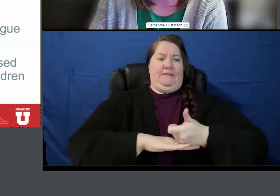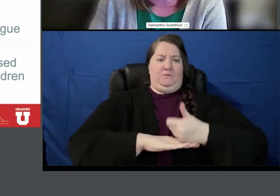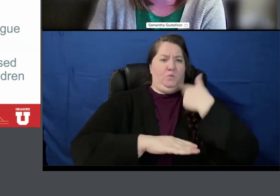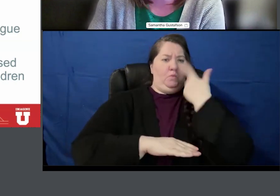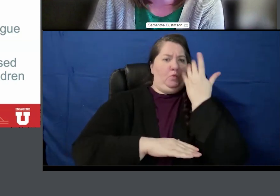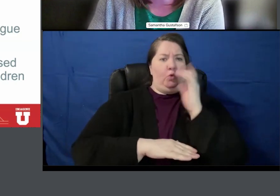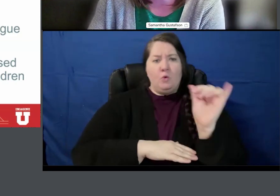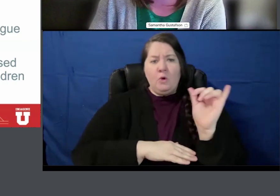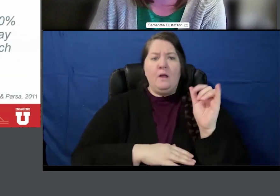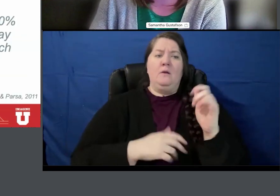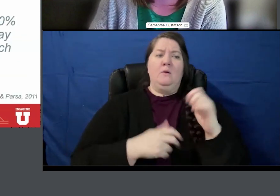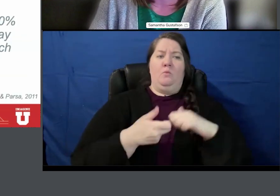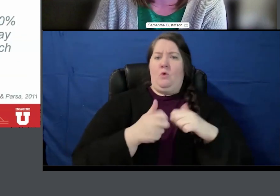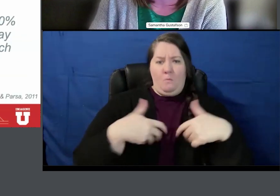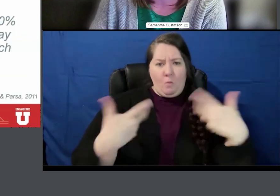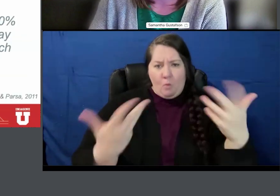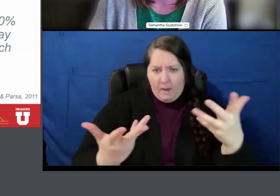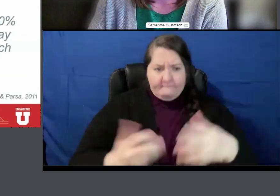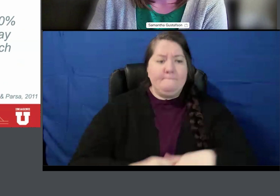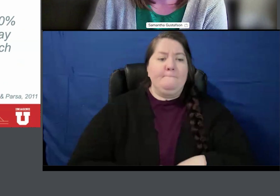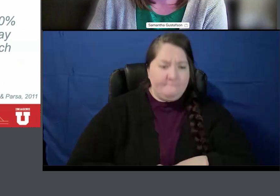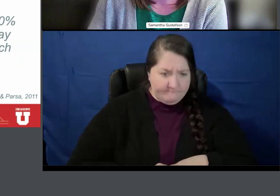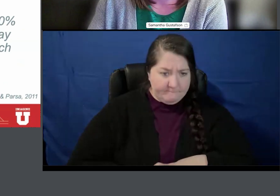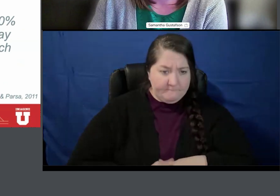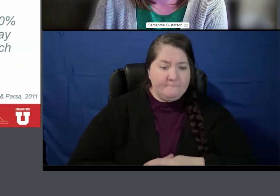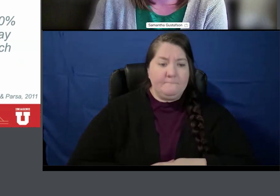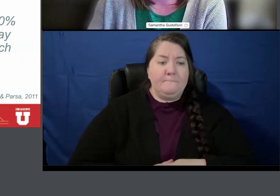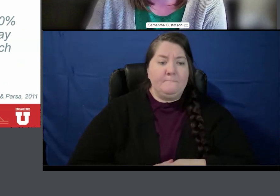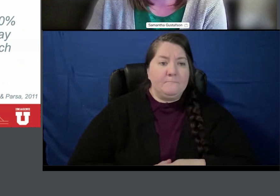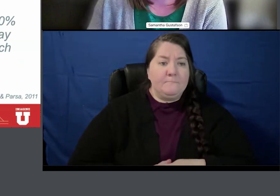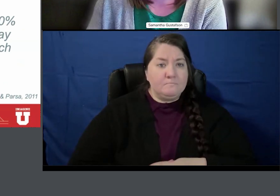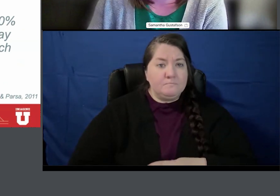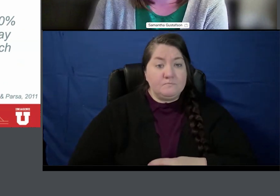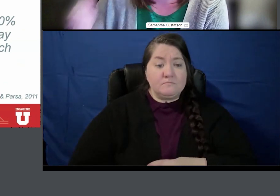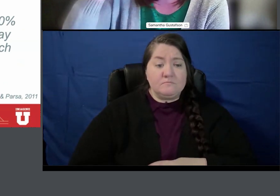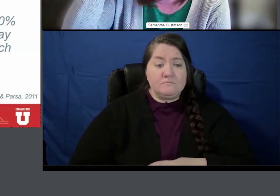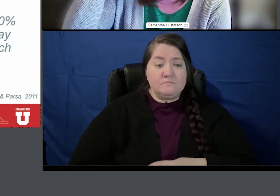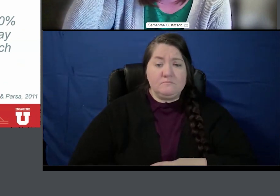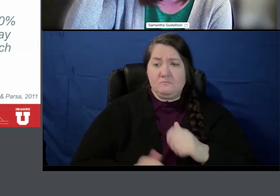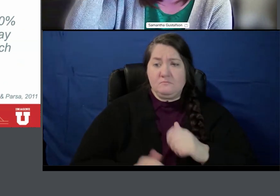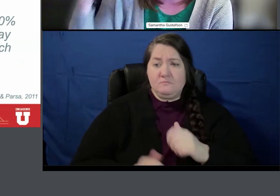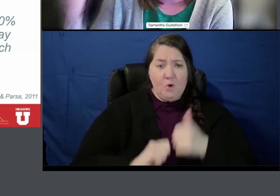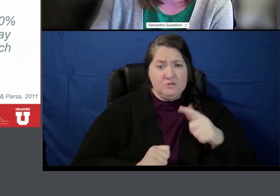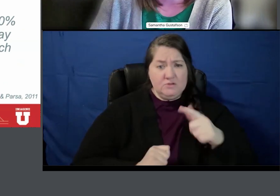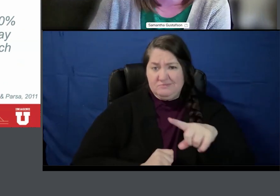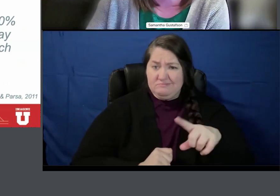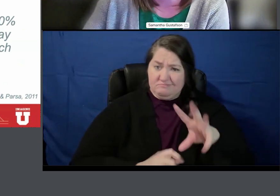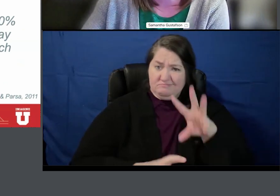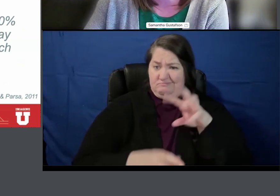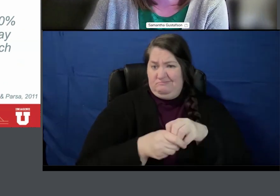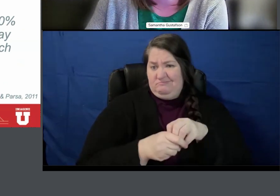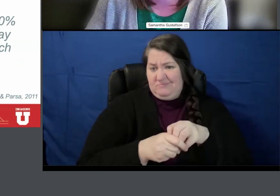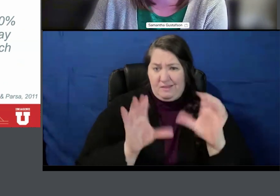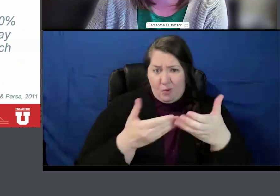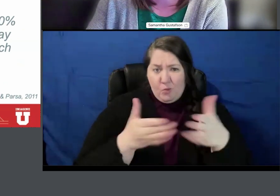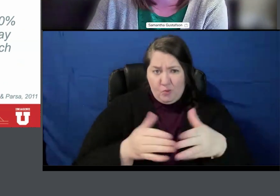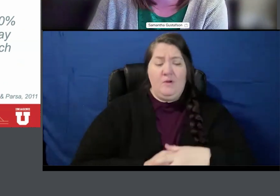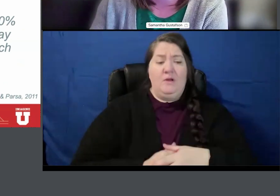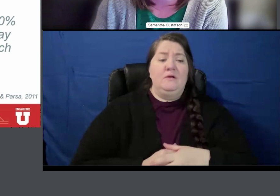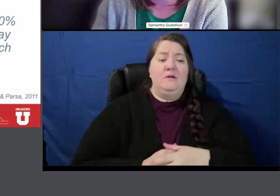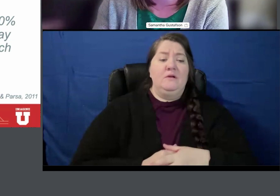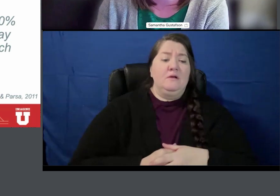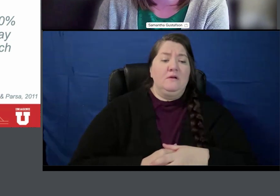the problem is. So, most of you have probably spent a little bit of time in classrooms,